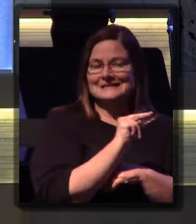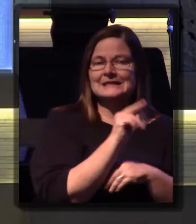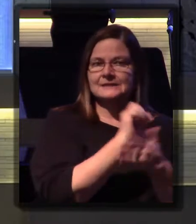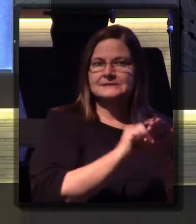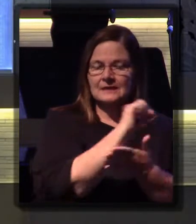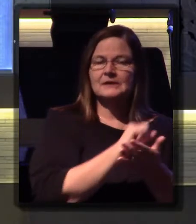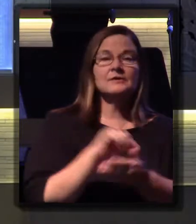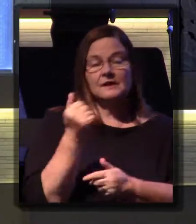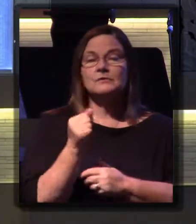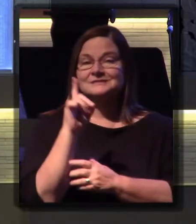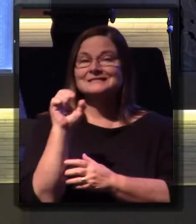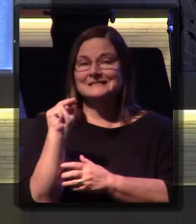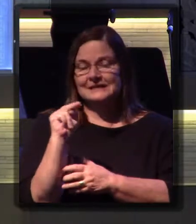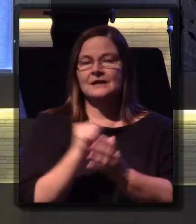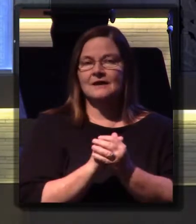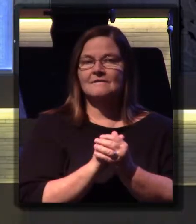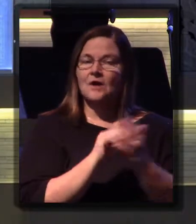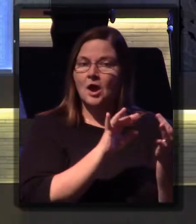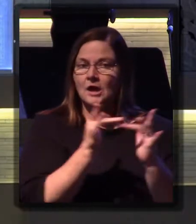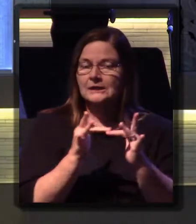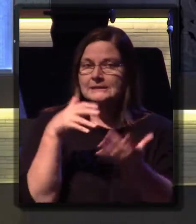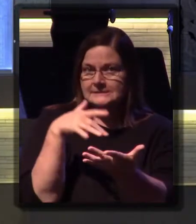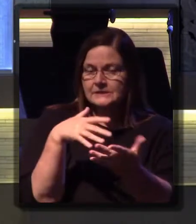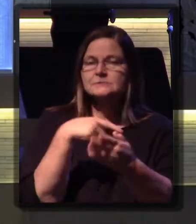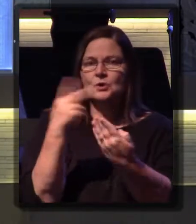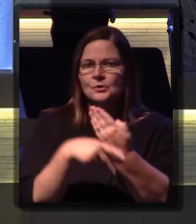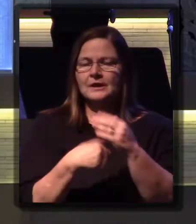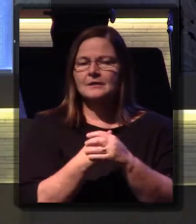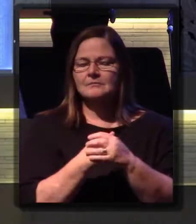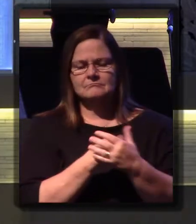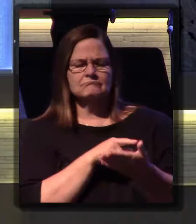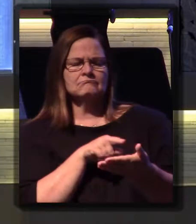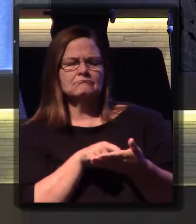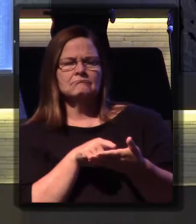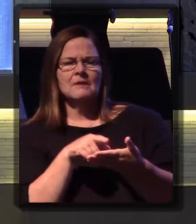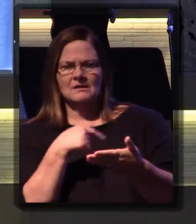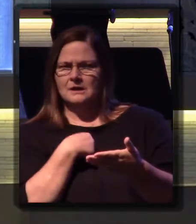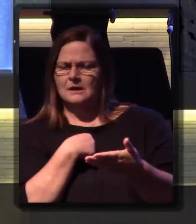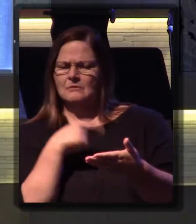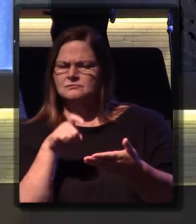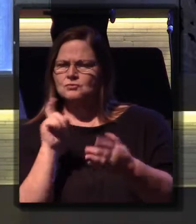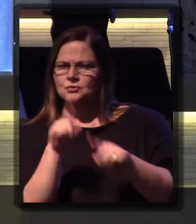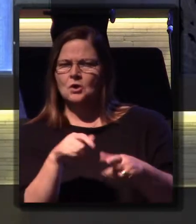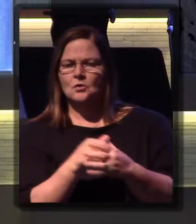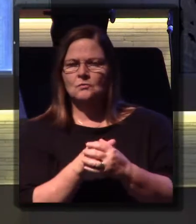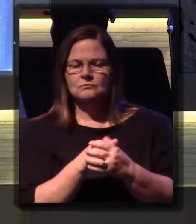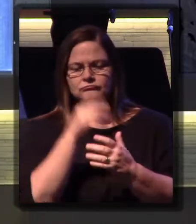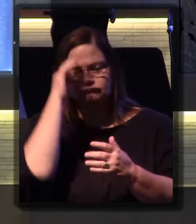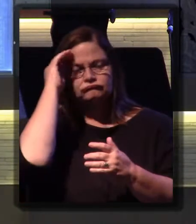are. One was the dean of the seminary, the other participant was the dean of our online studies